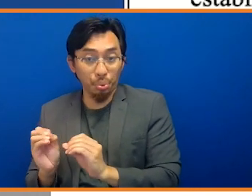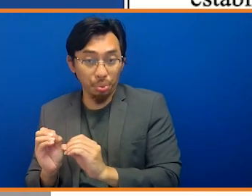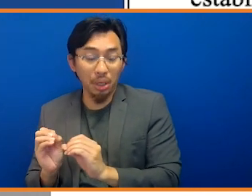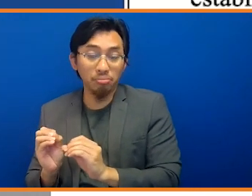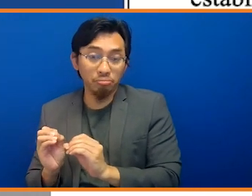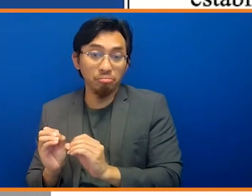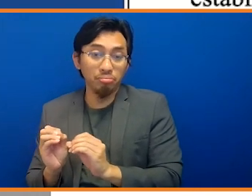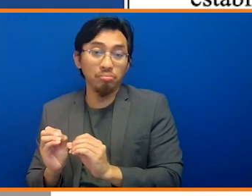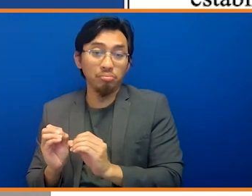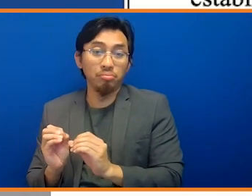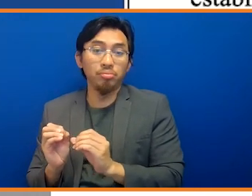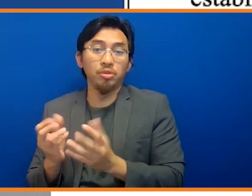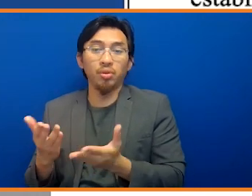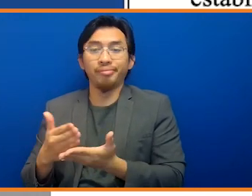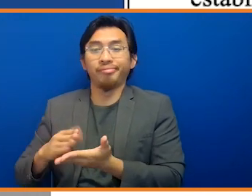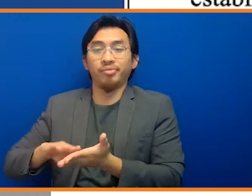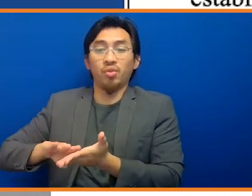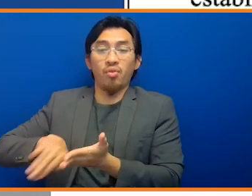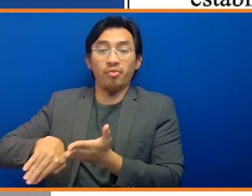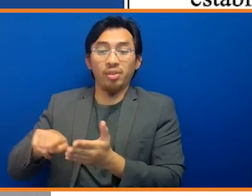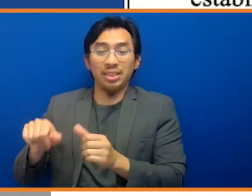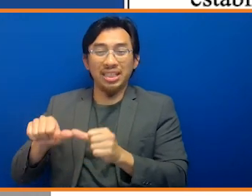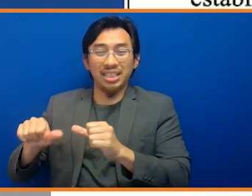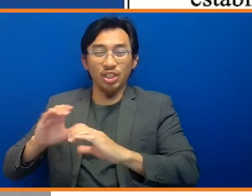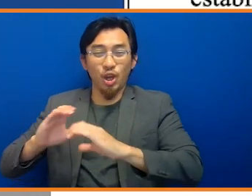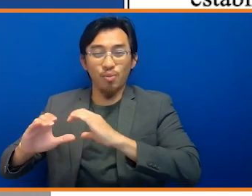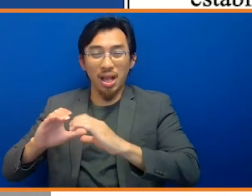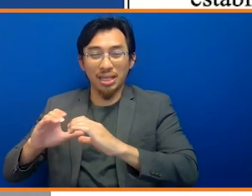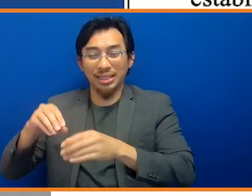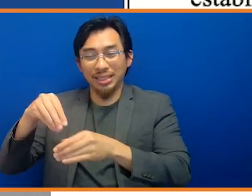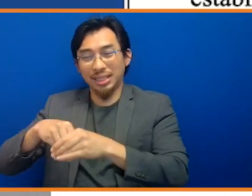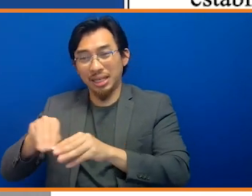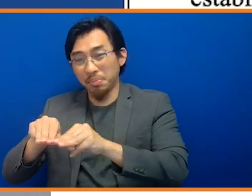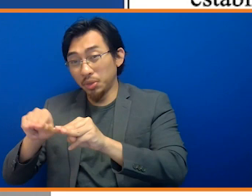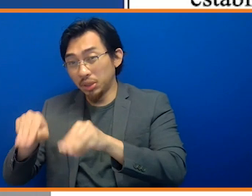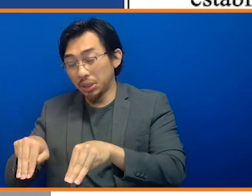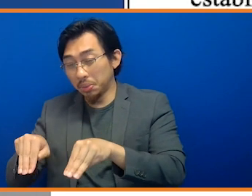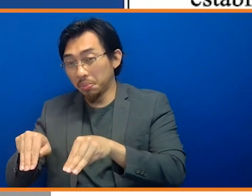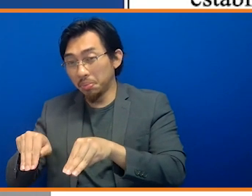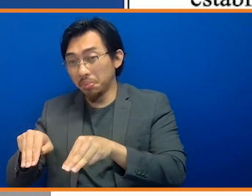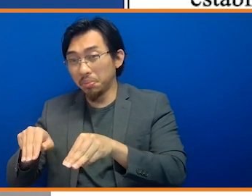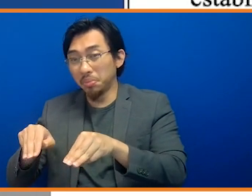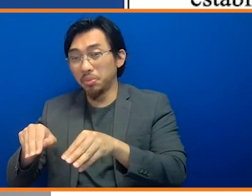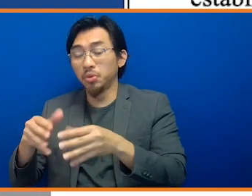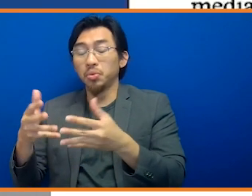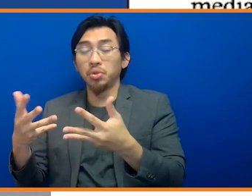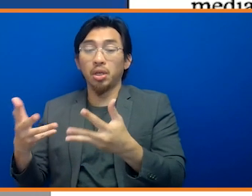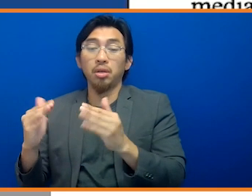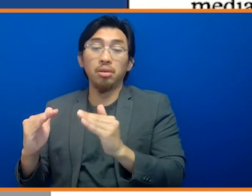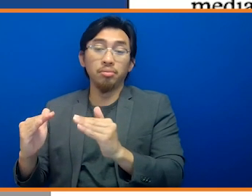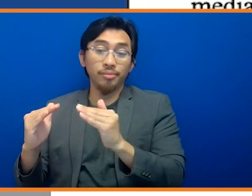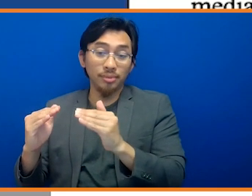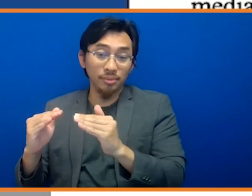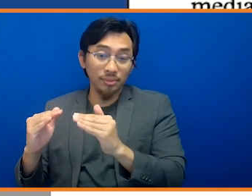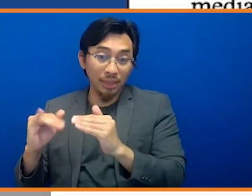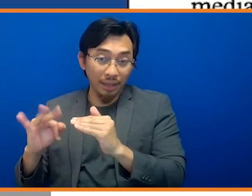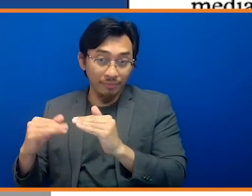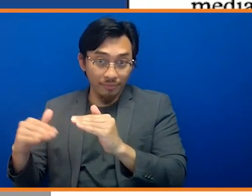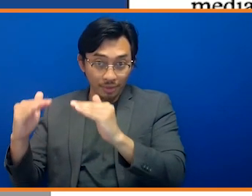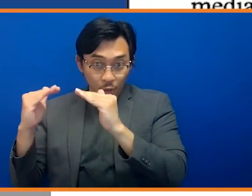uh, remove from the science communication at the museum. Then if we go